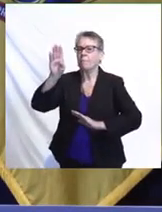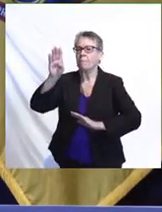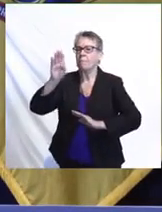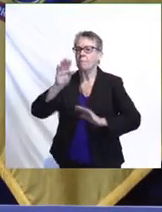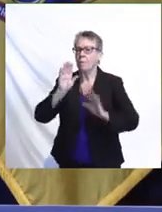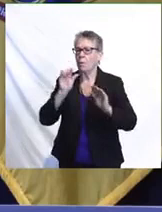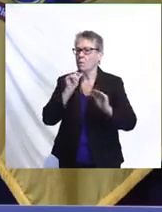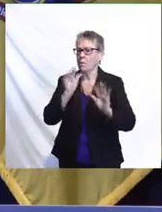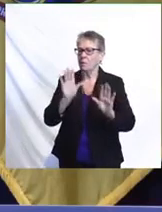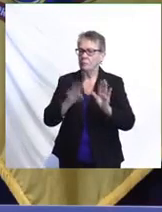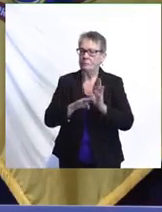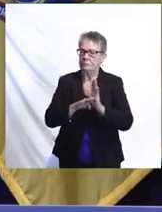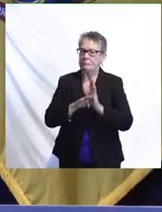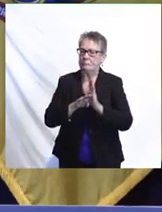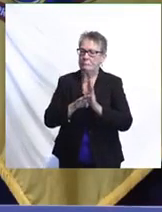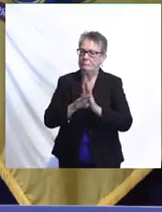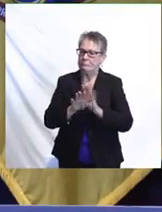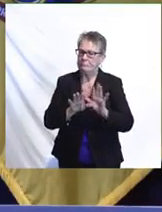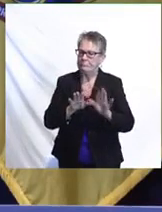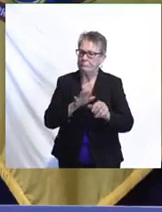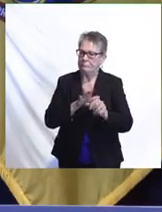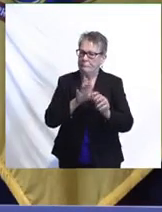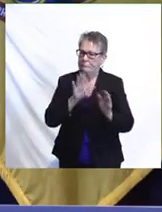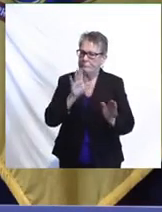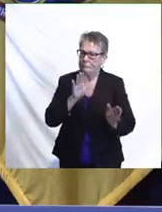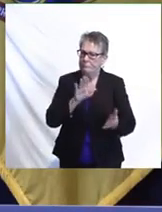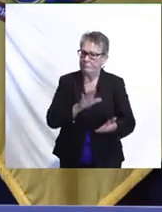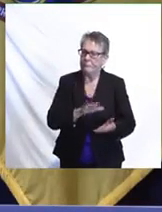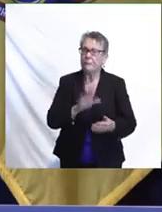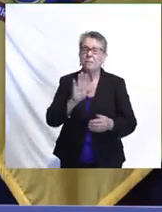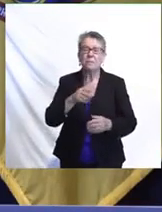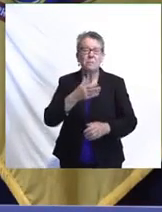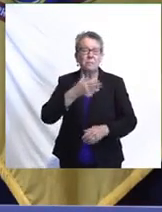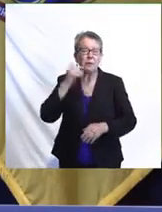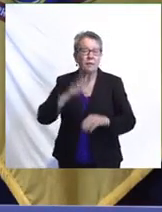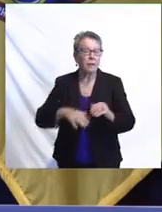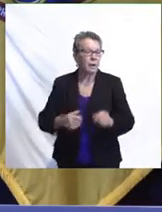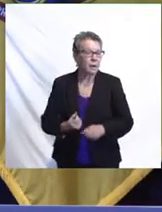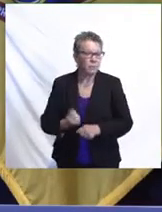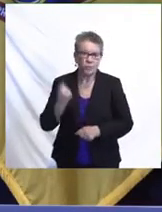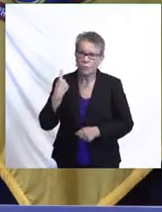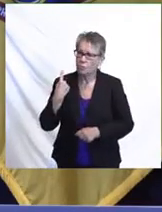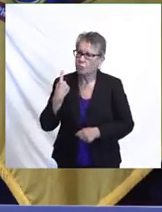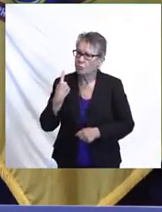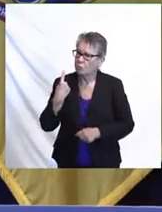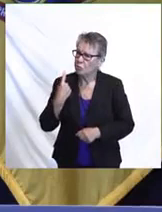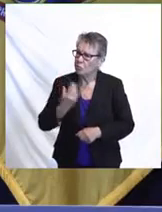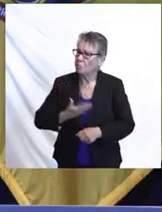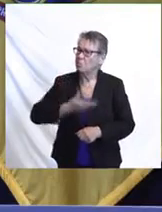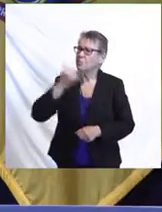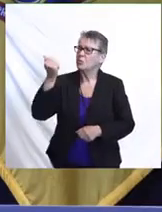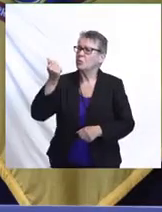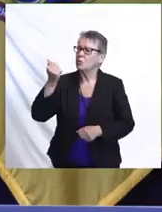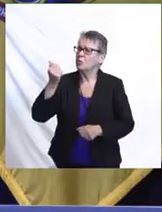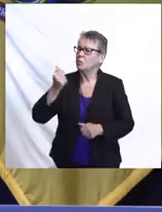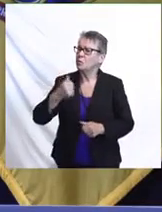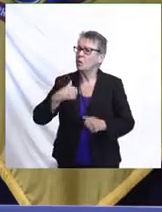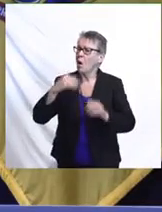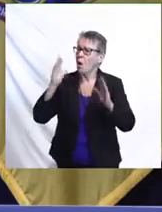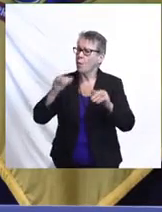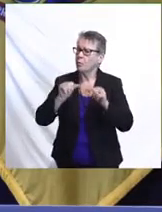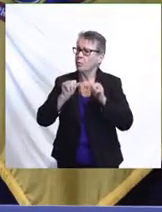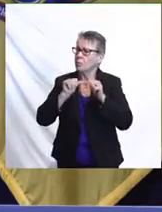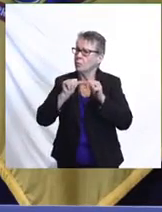hope that stays. And we're going to have to allow the research, the experts, to really kick